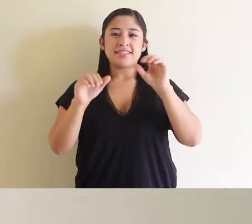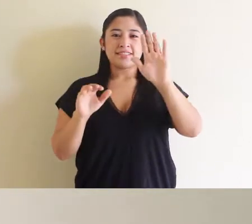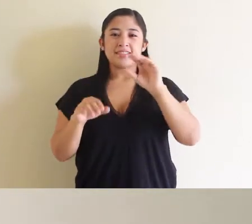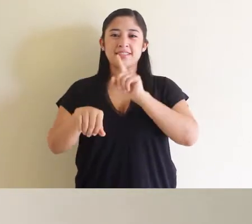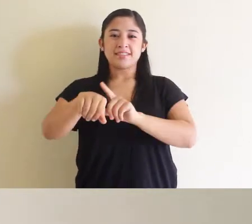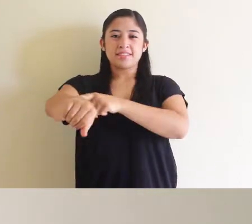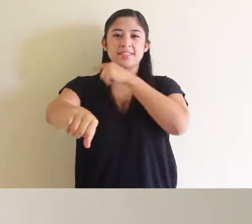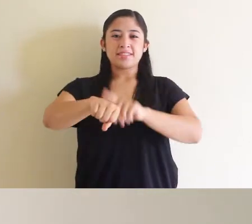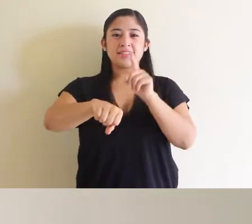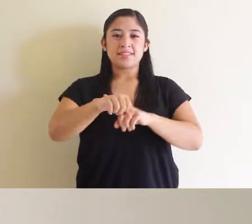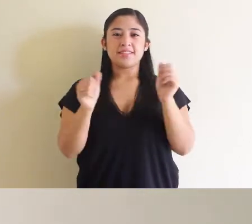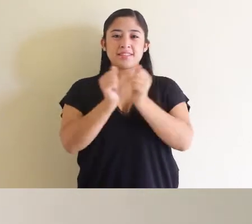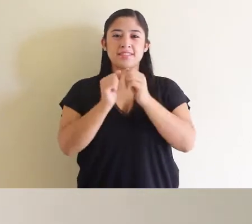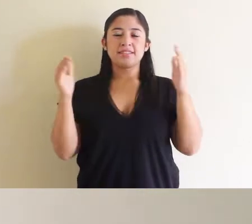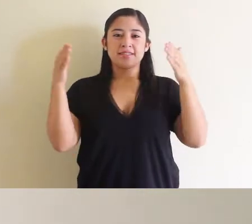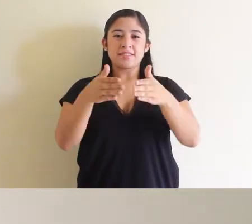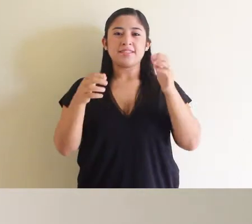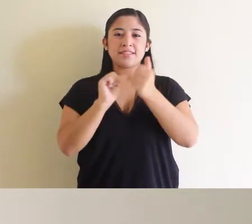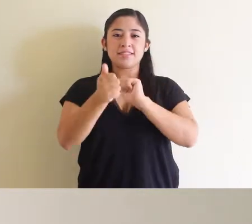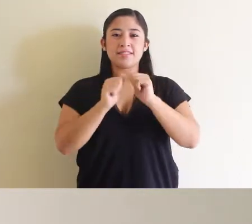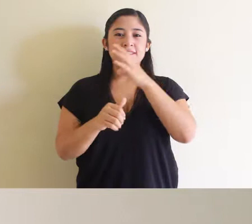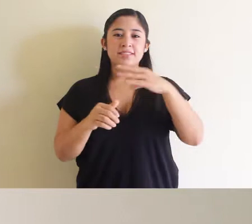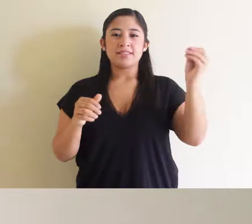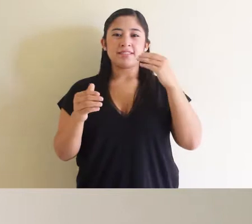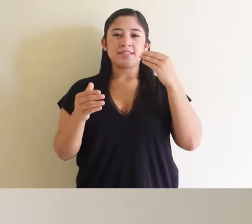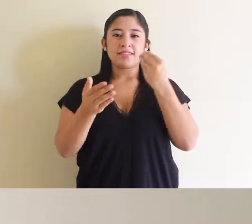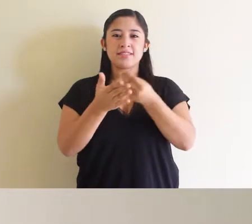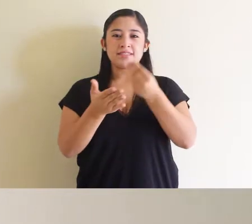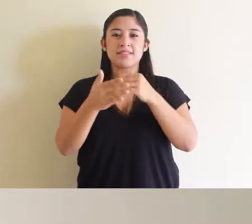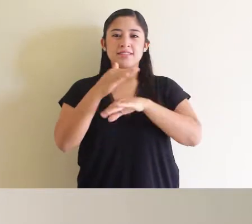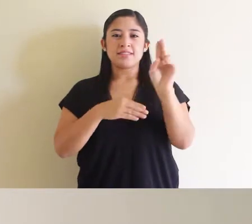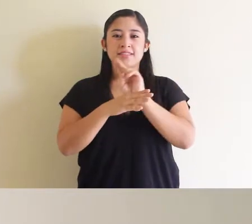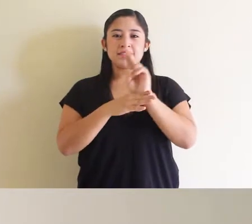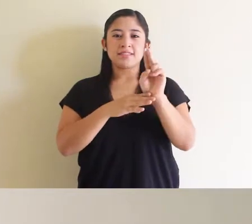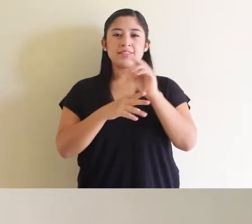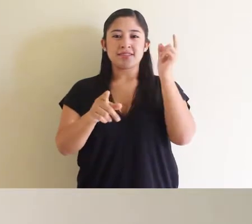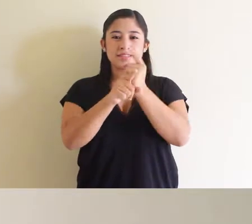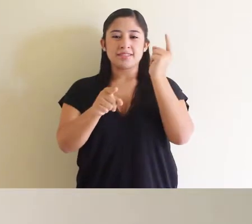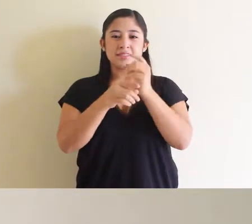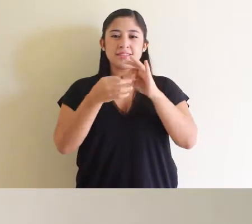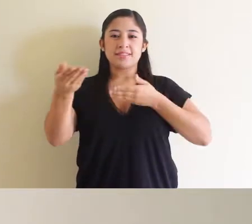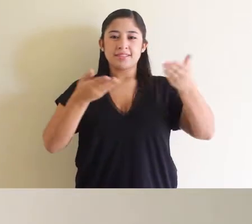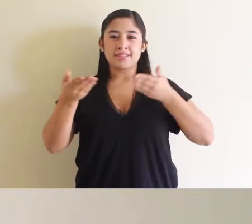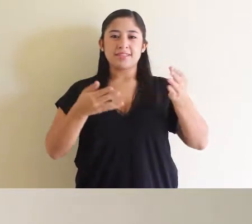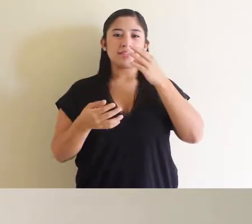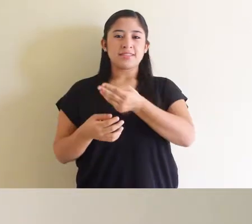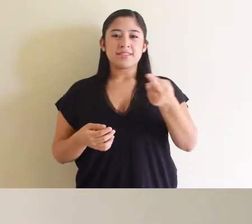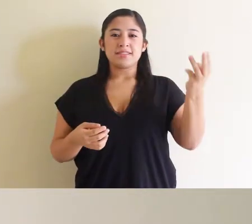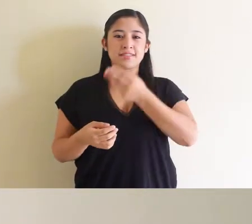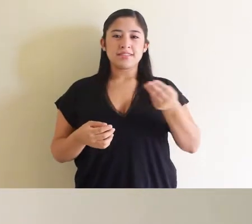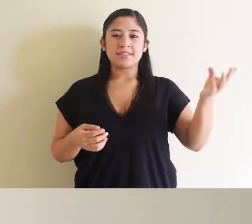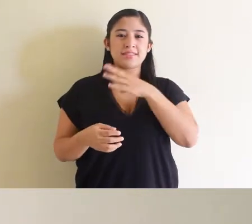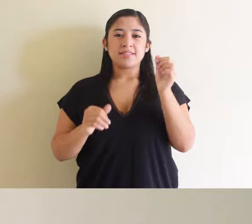and cost-effective approach in the optimal use of the services, material resources, and human talent characterized by